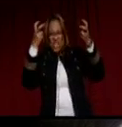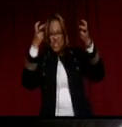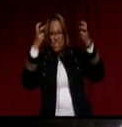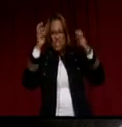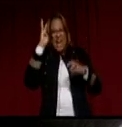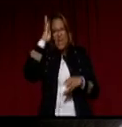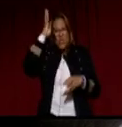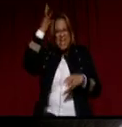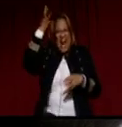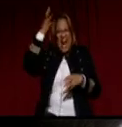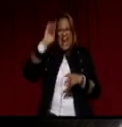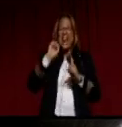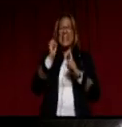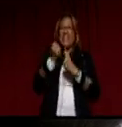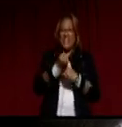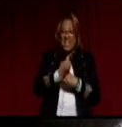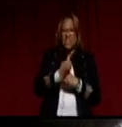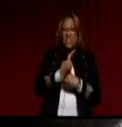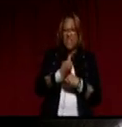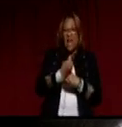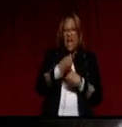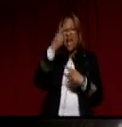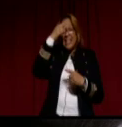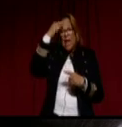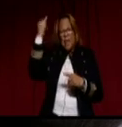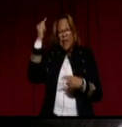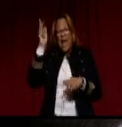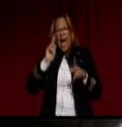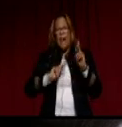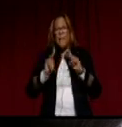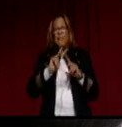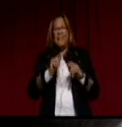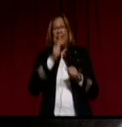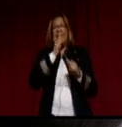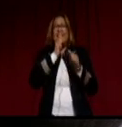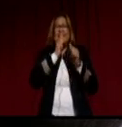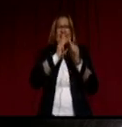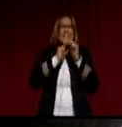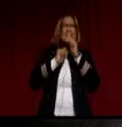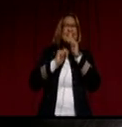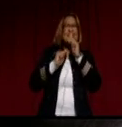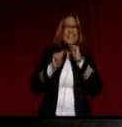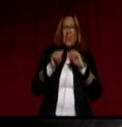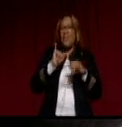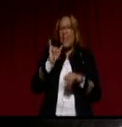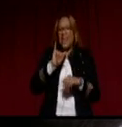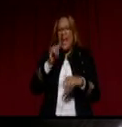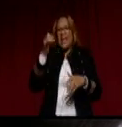create a condition where black people have had to unduly suffer from